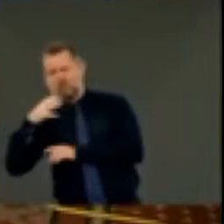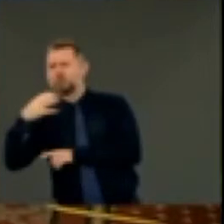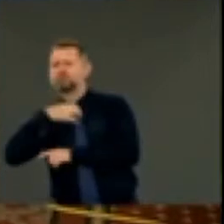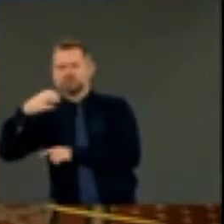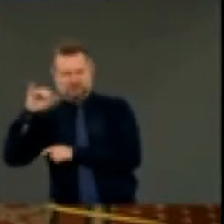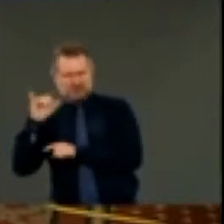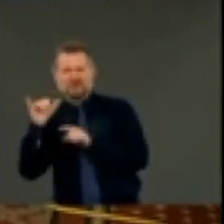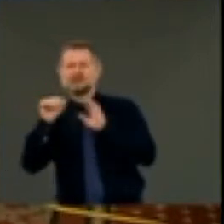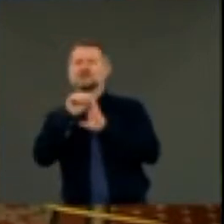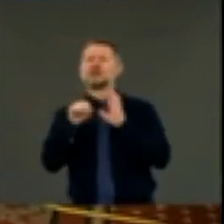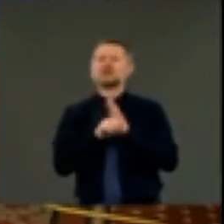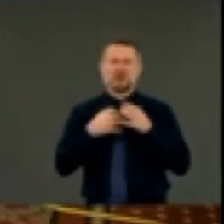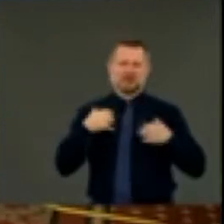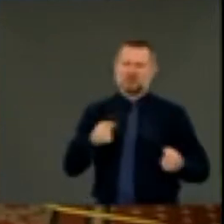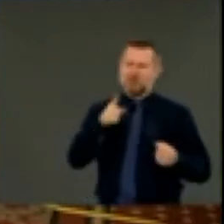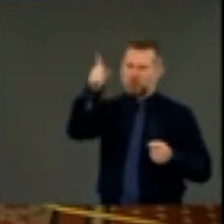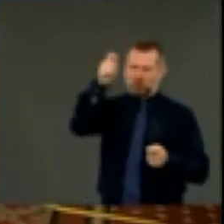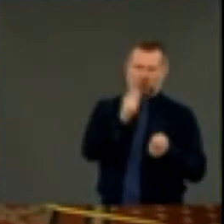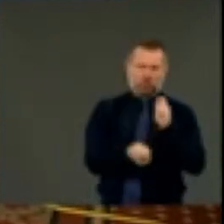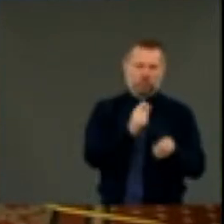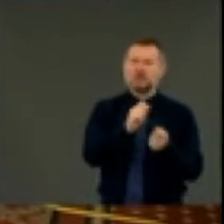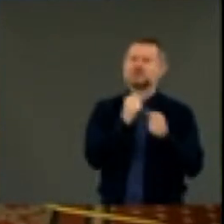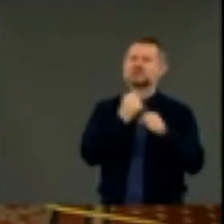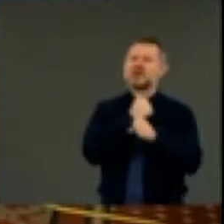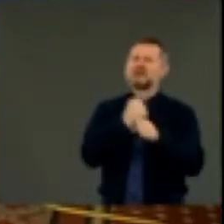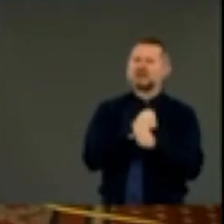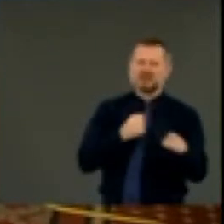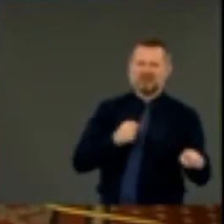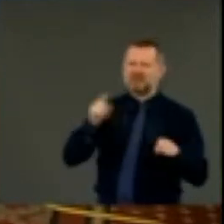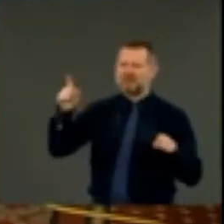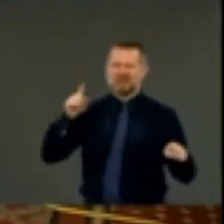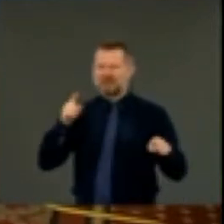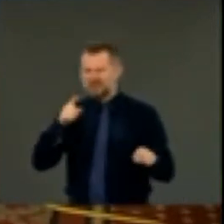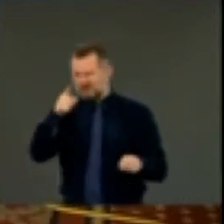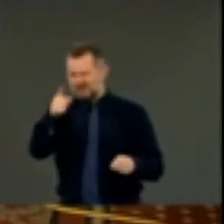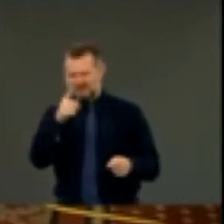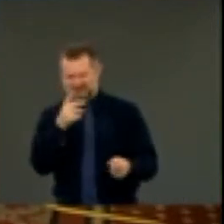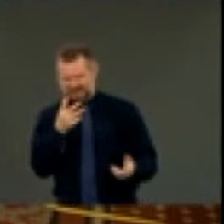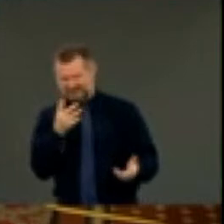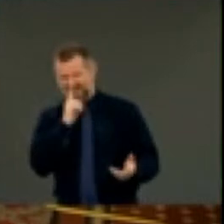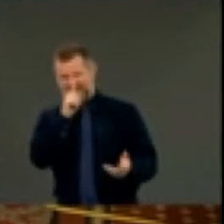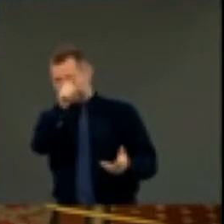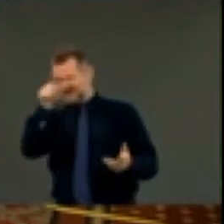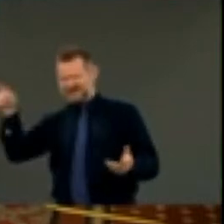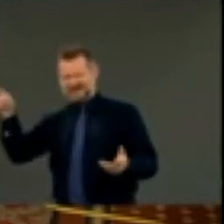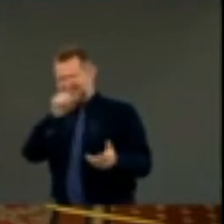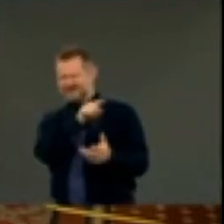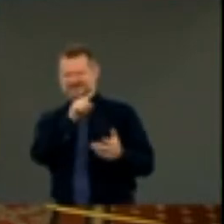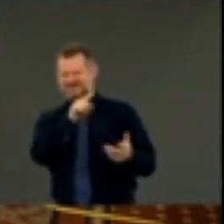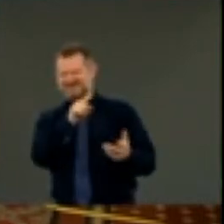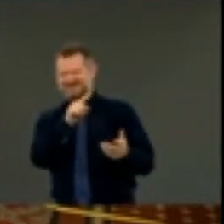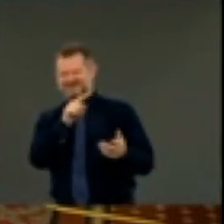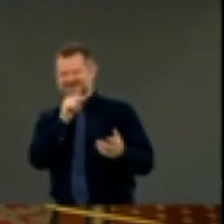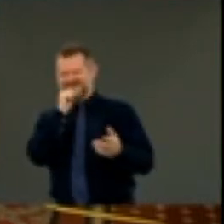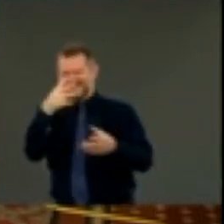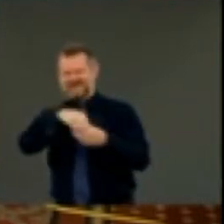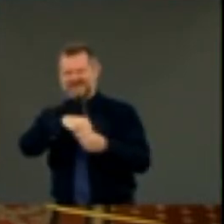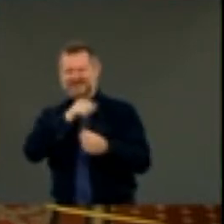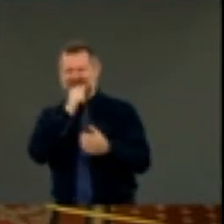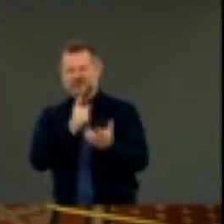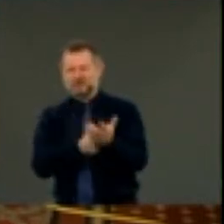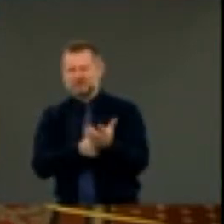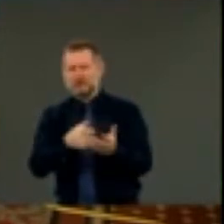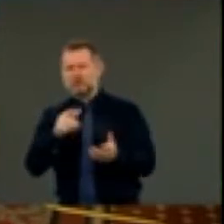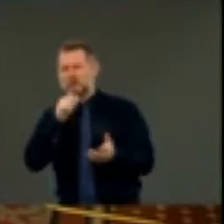So on that, how come you guys stopped recording in the daily coronavirus death counts regarding nursing homes the people that were from